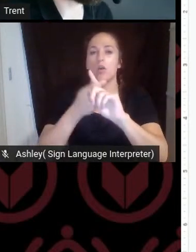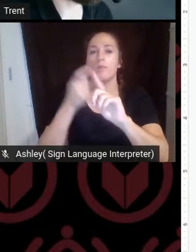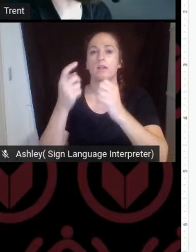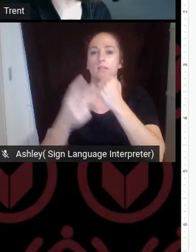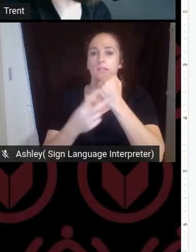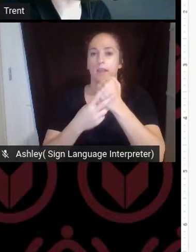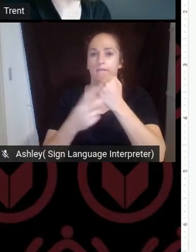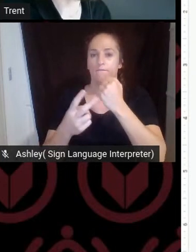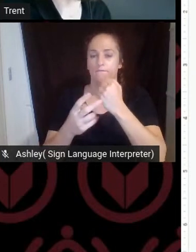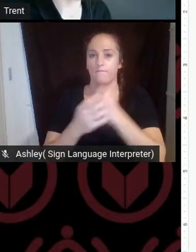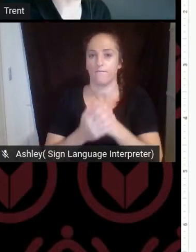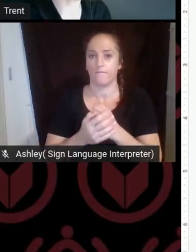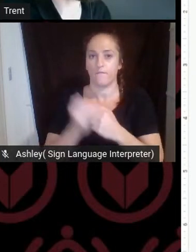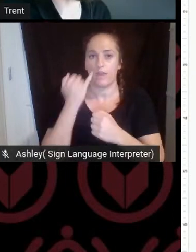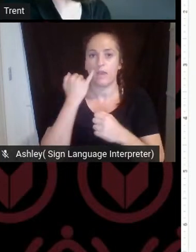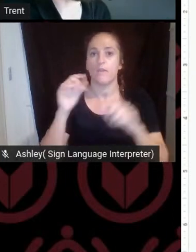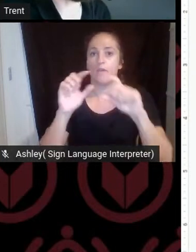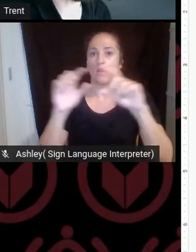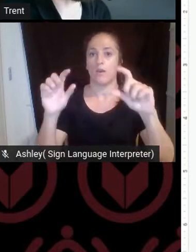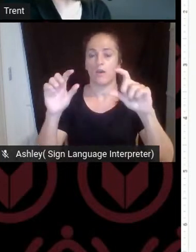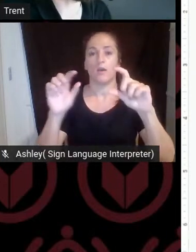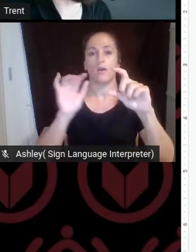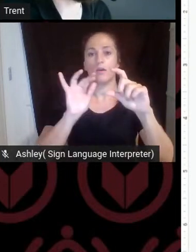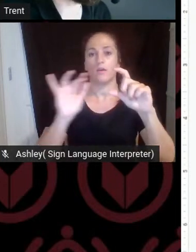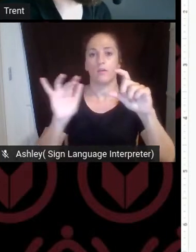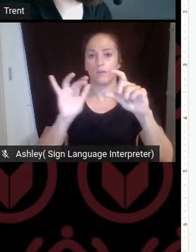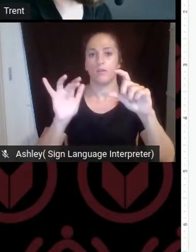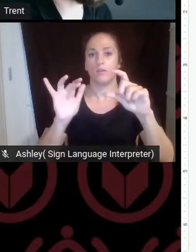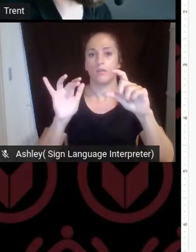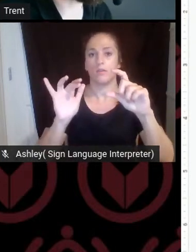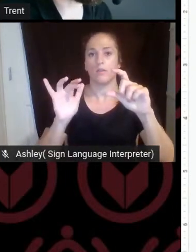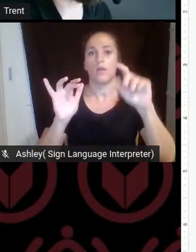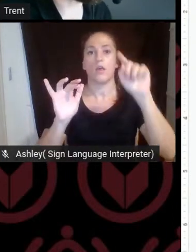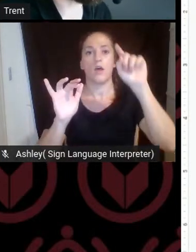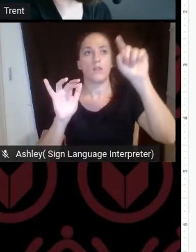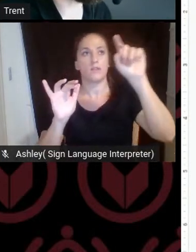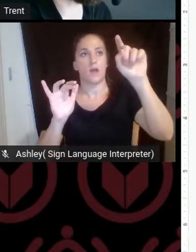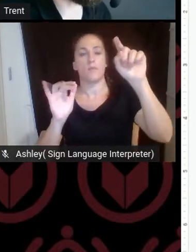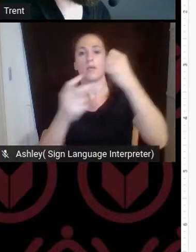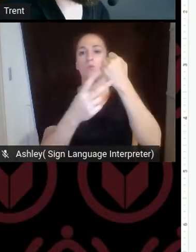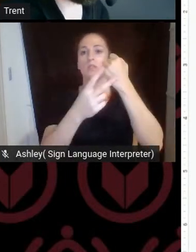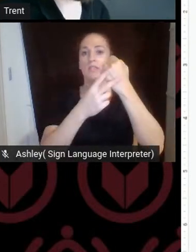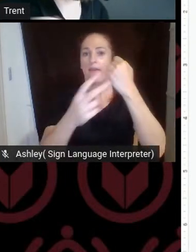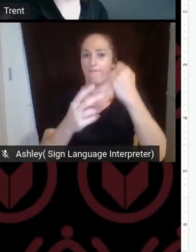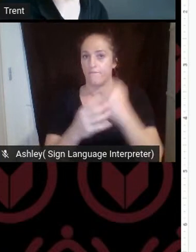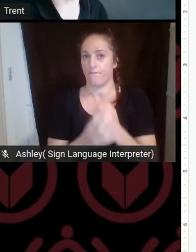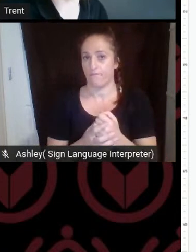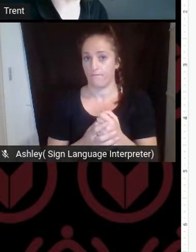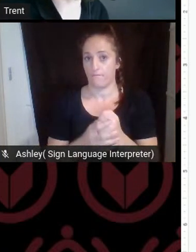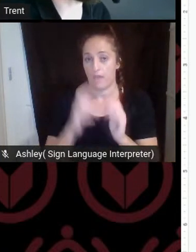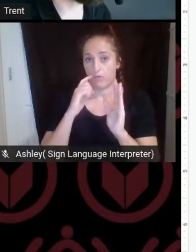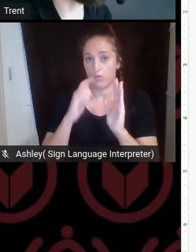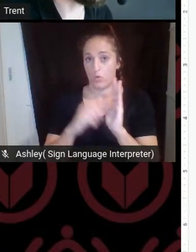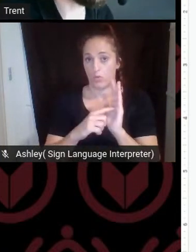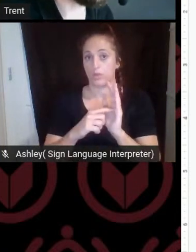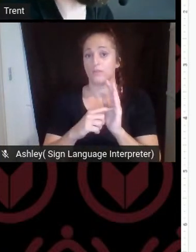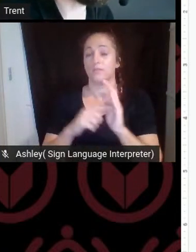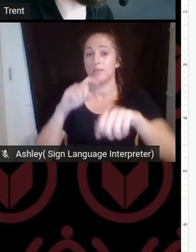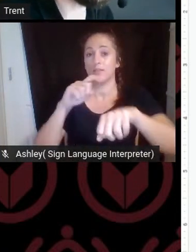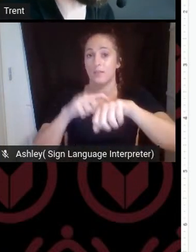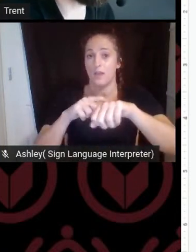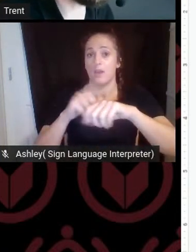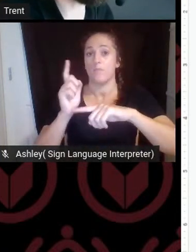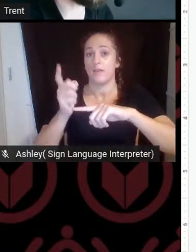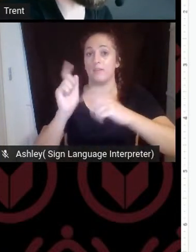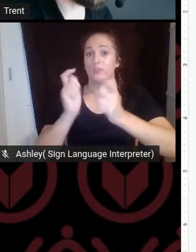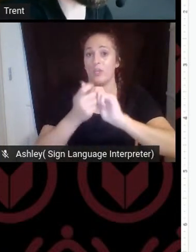and then I click off of that, it'll save up here and say last second was edits ago, or last edit was seconds ago, and